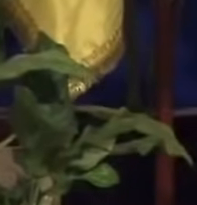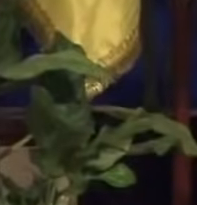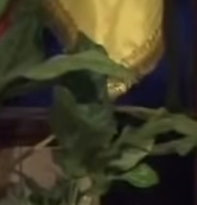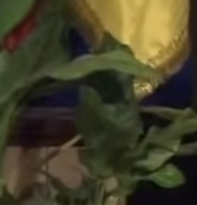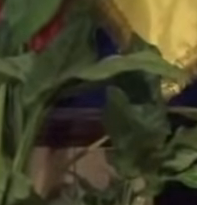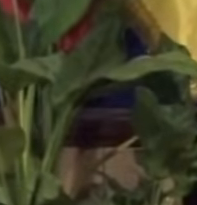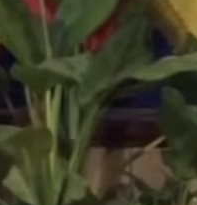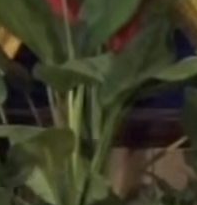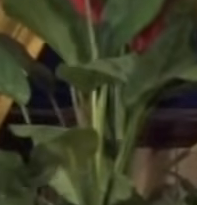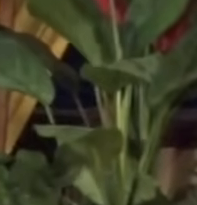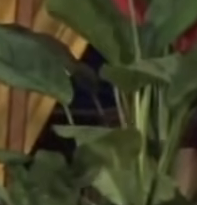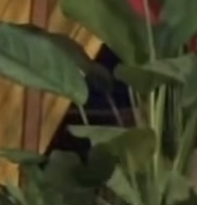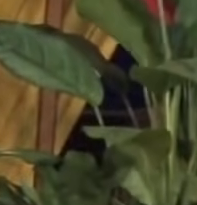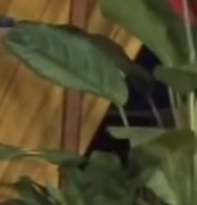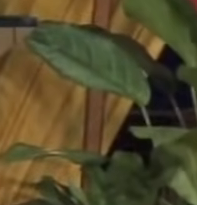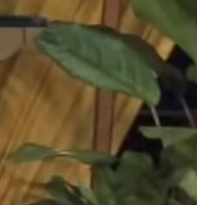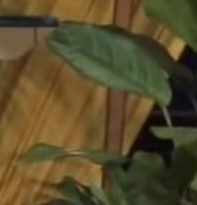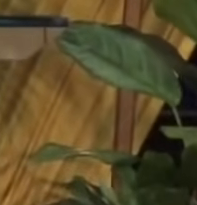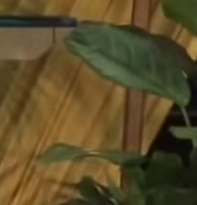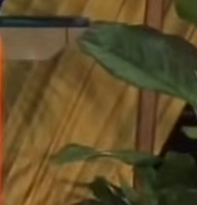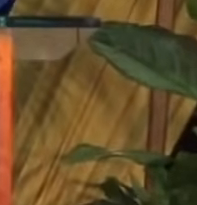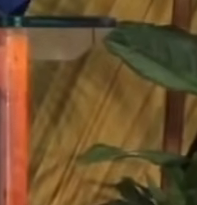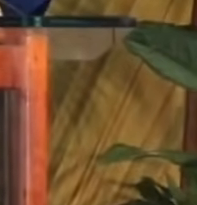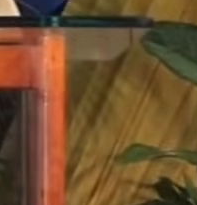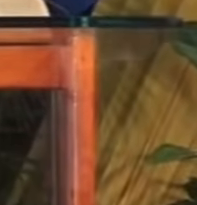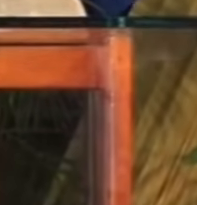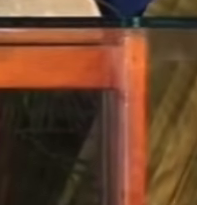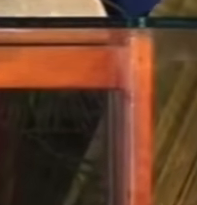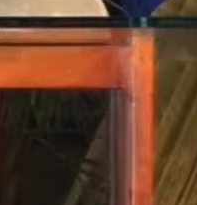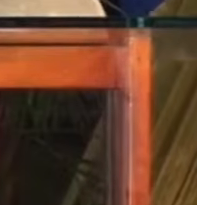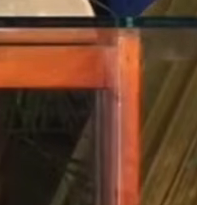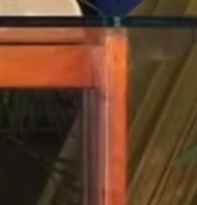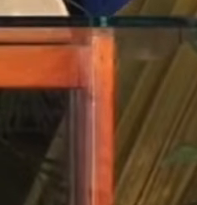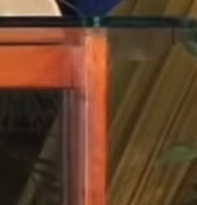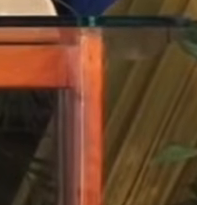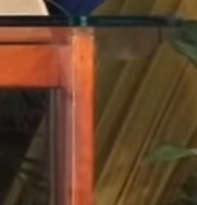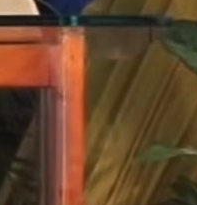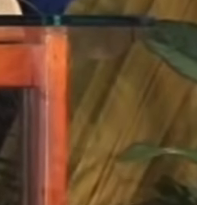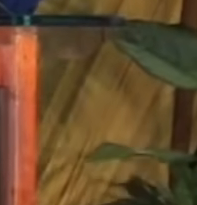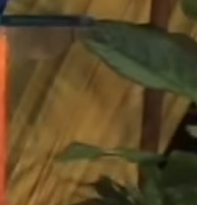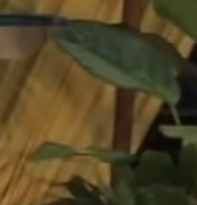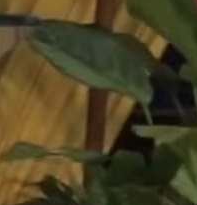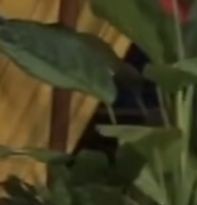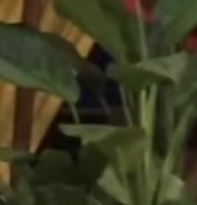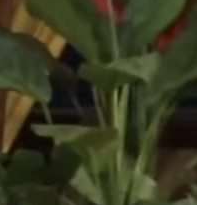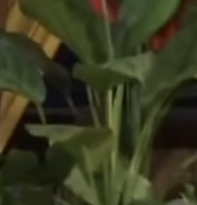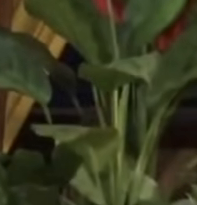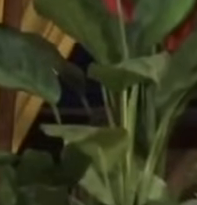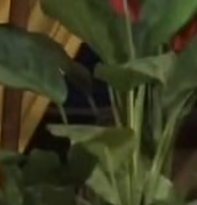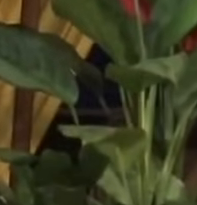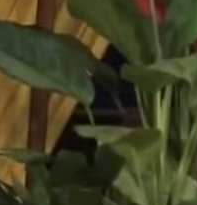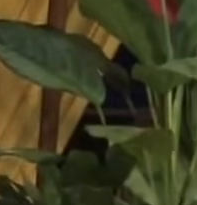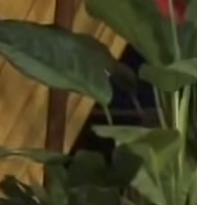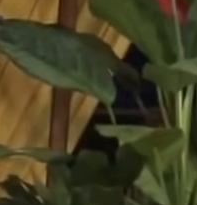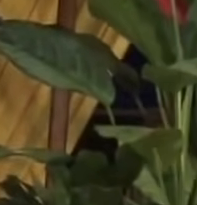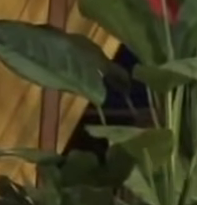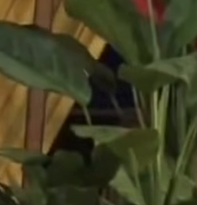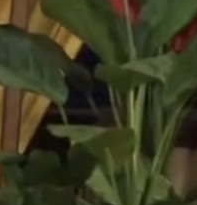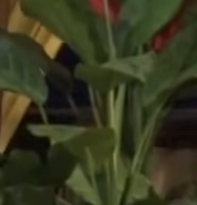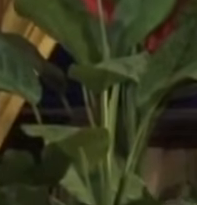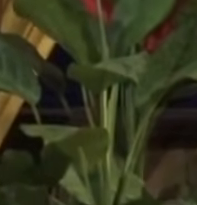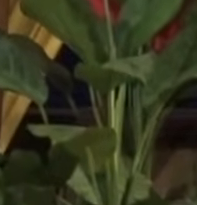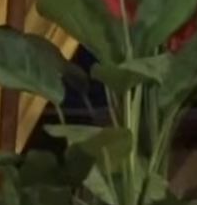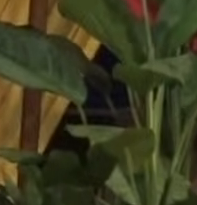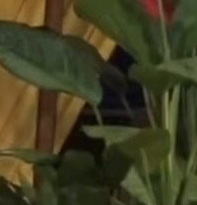Genesis is the book of beginning. Eden is the story where it begins. And in the Garden